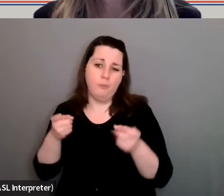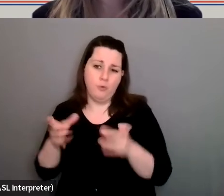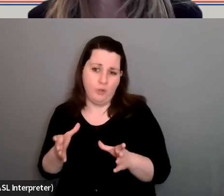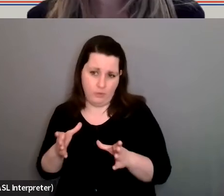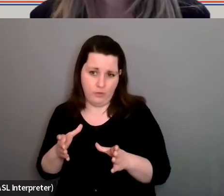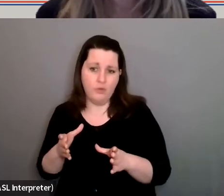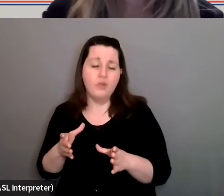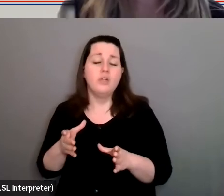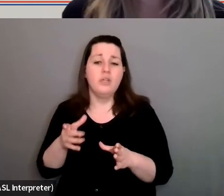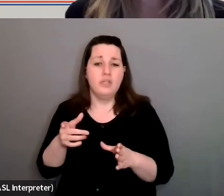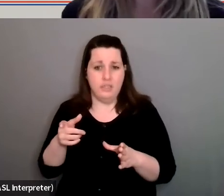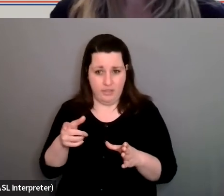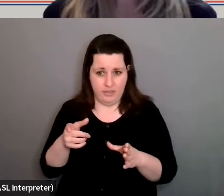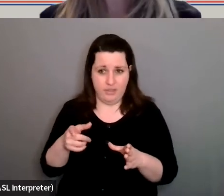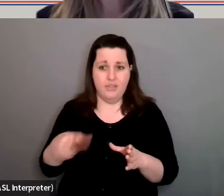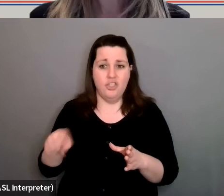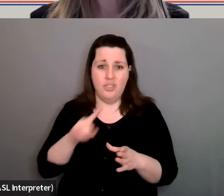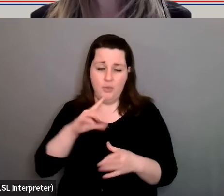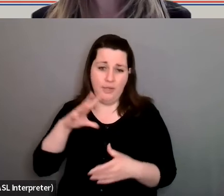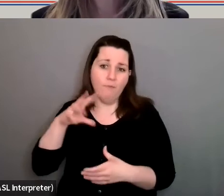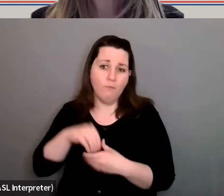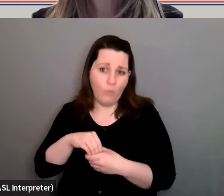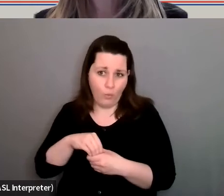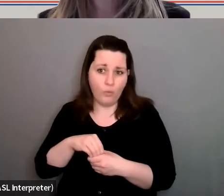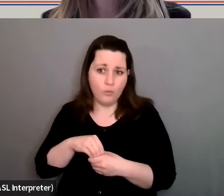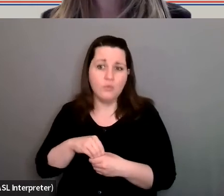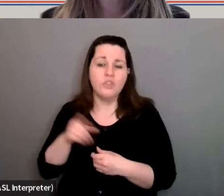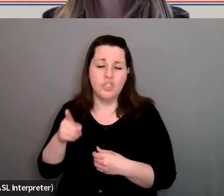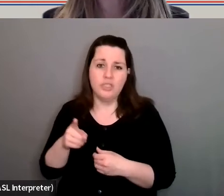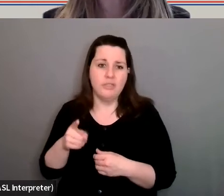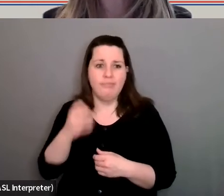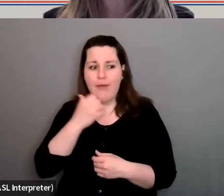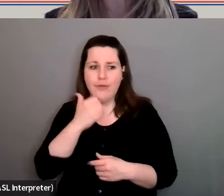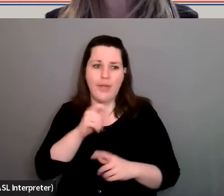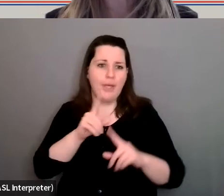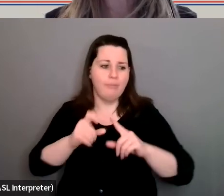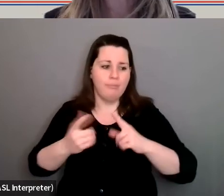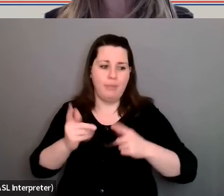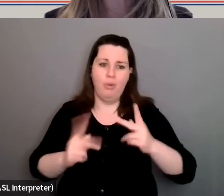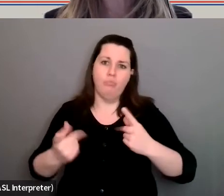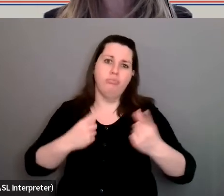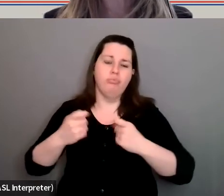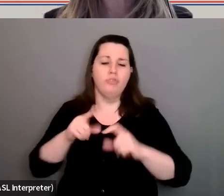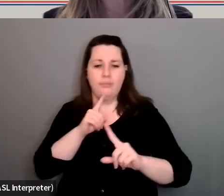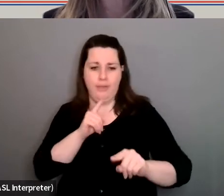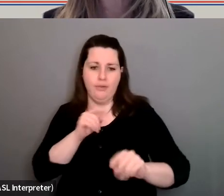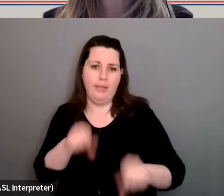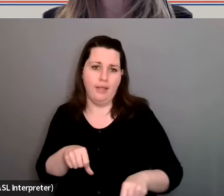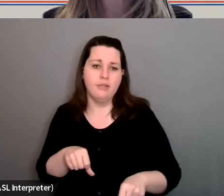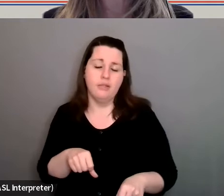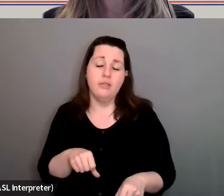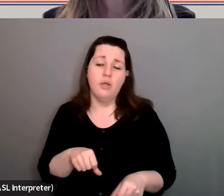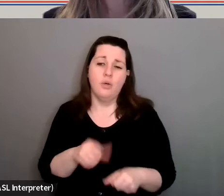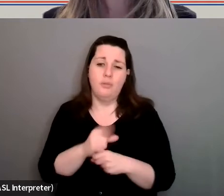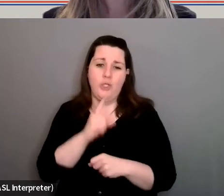is very much involved in this program and answers a lot of the day-to-day questions. So we'll tag team any of those answers to make sure that we get them